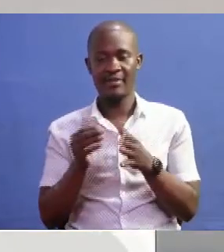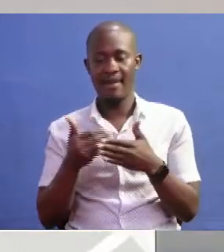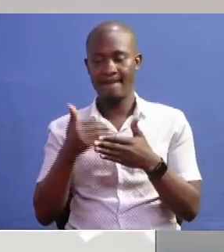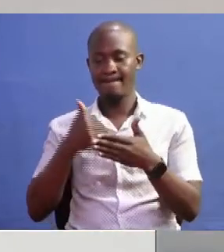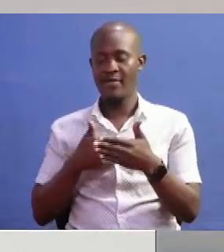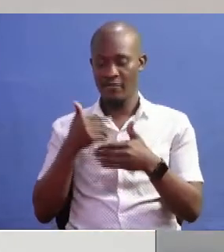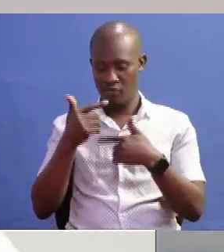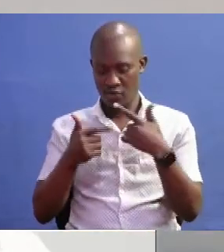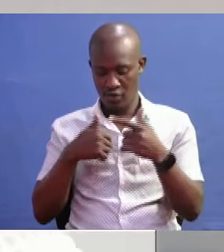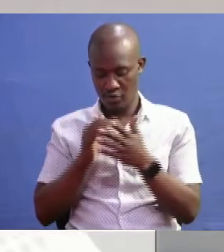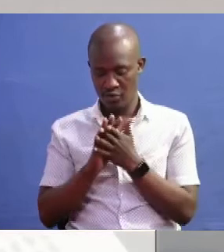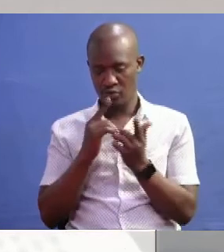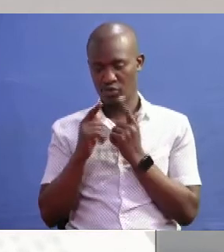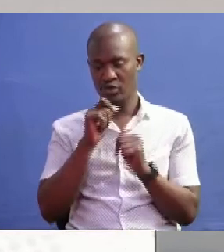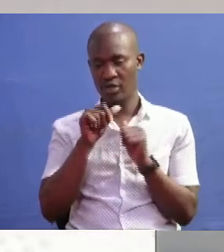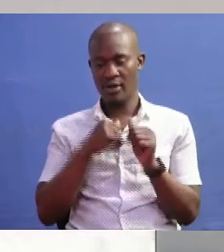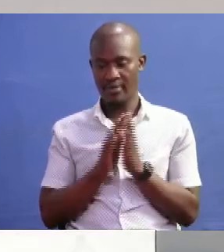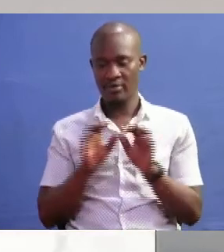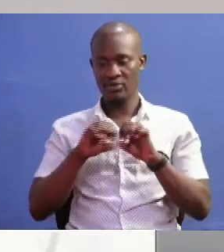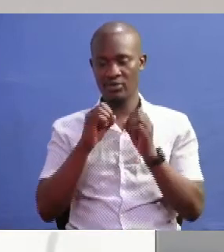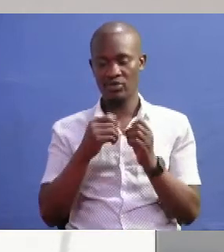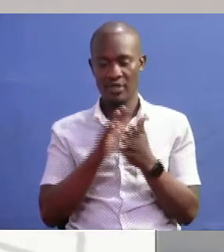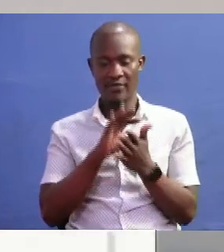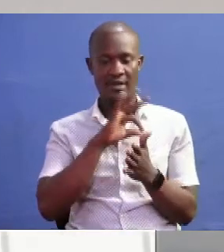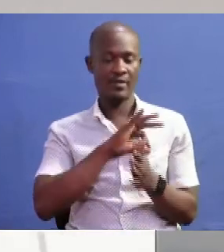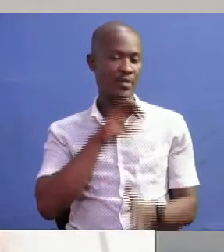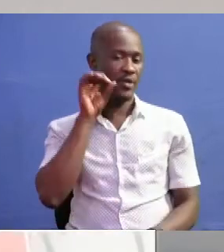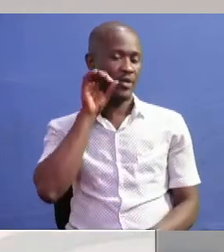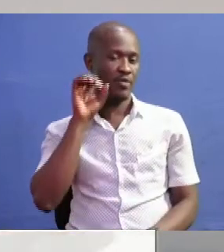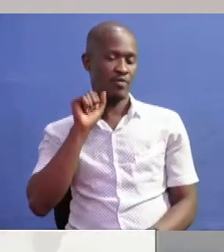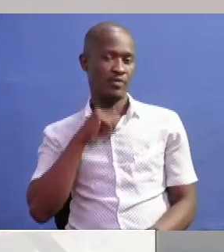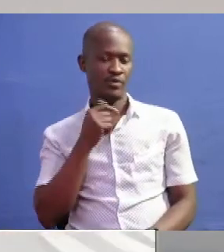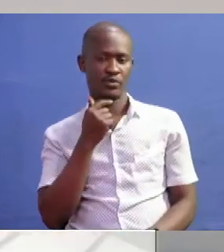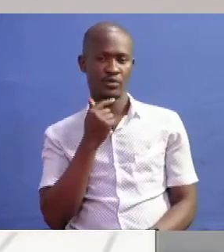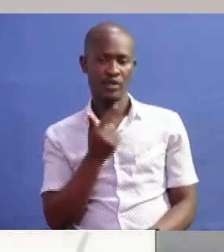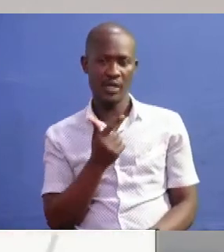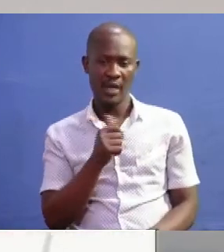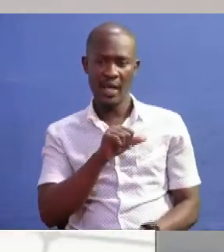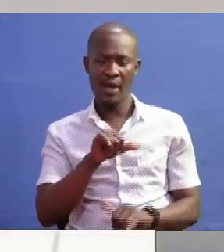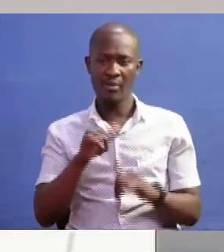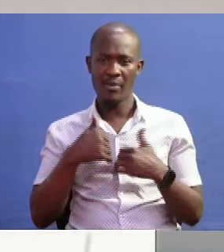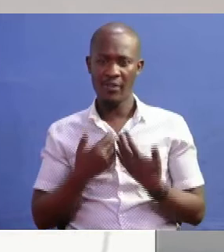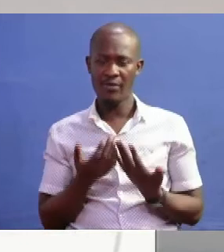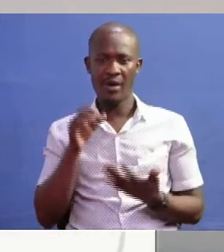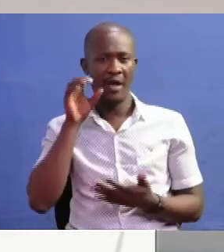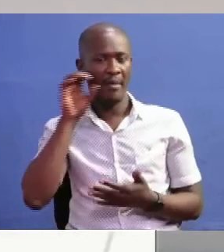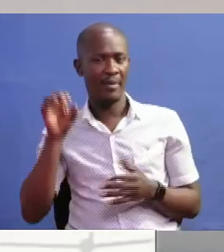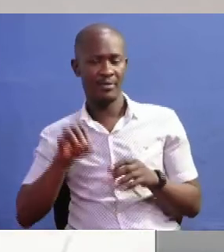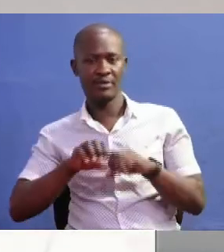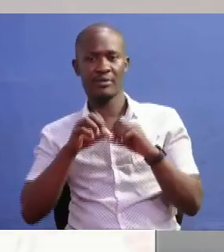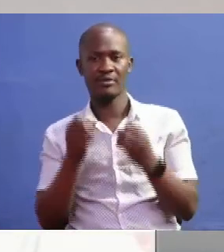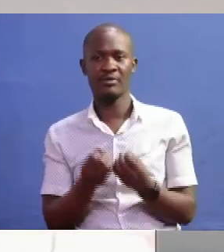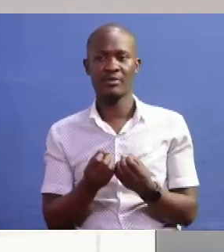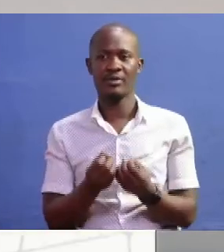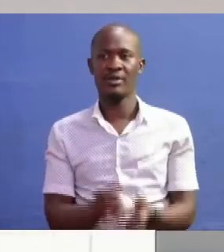on our break, we were talking about now SACCOs as an investment option. Maybe you can tell us about that and your opinion about SACCOs.